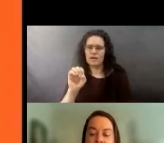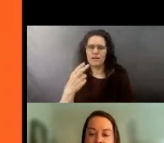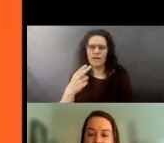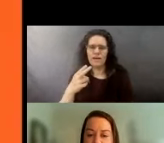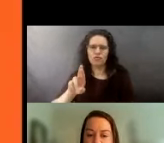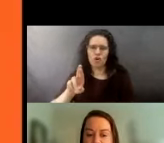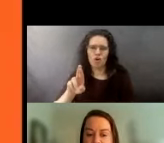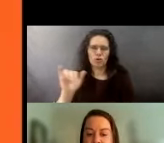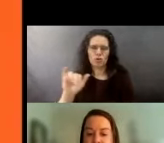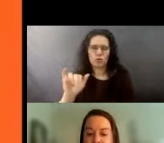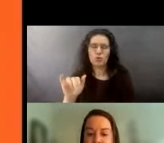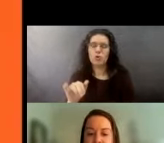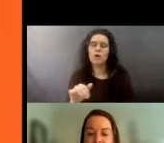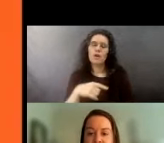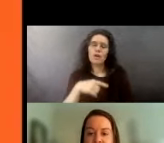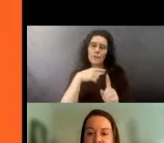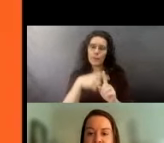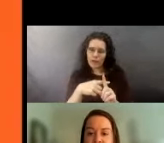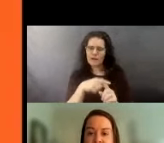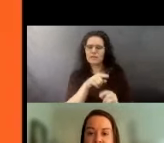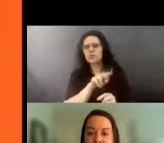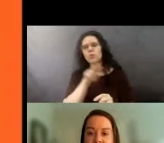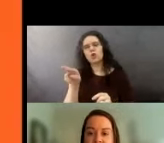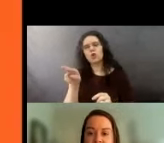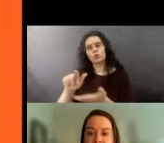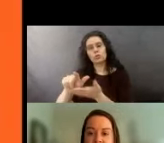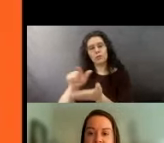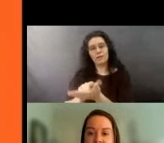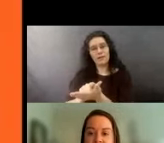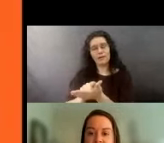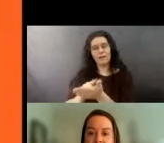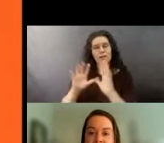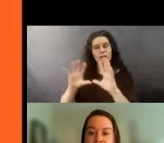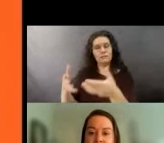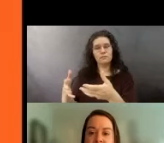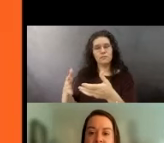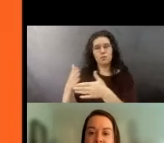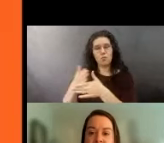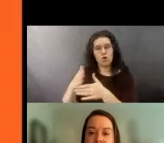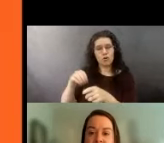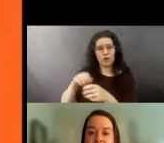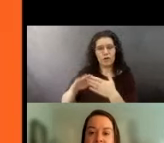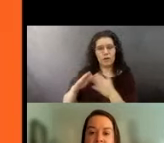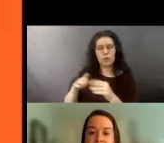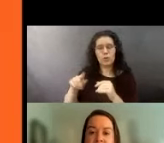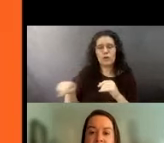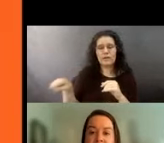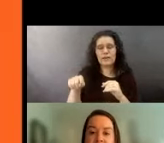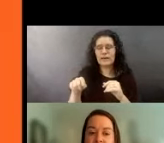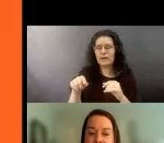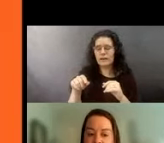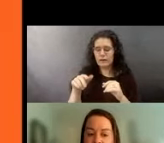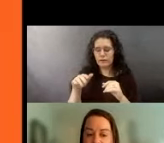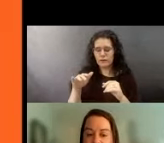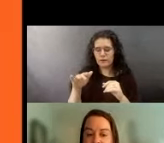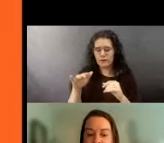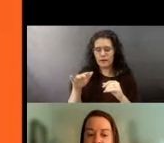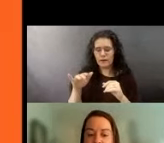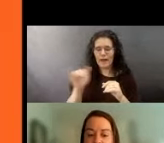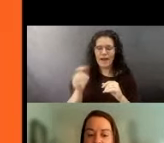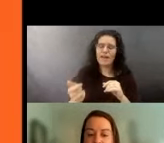also going to look over at your legal partners in the community. And I also want to note that your other